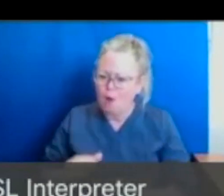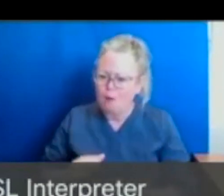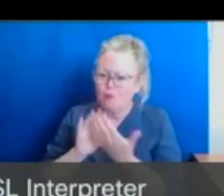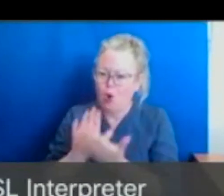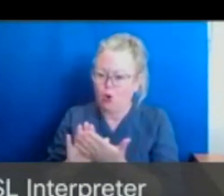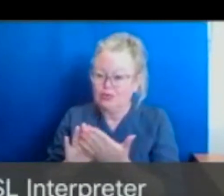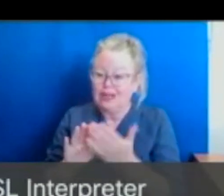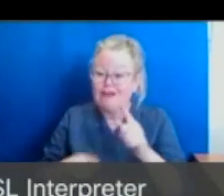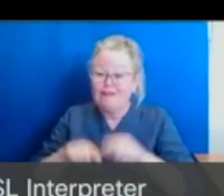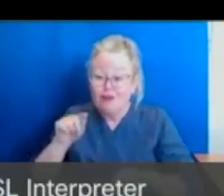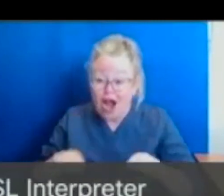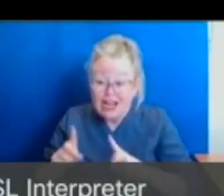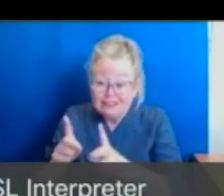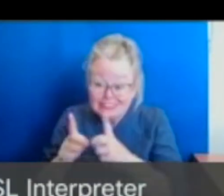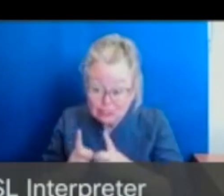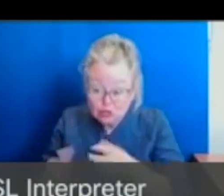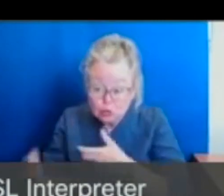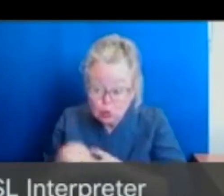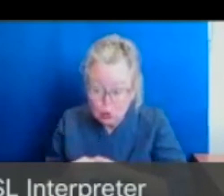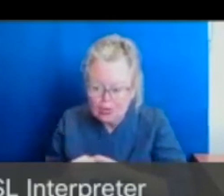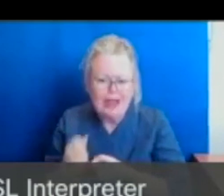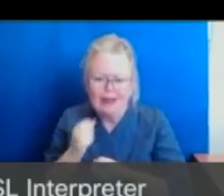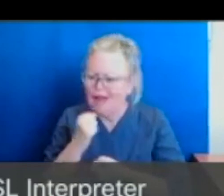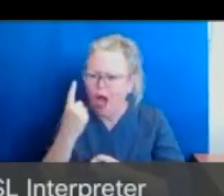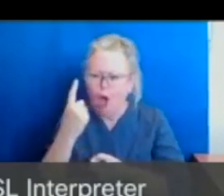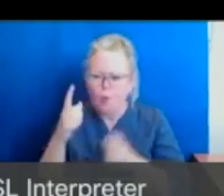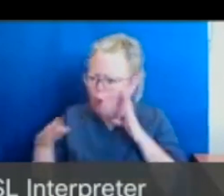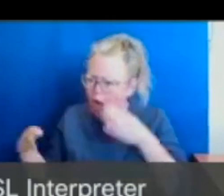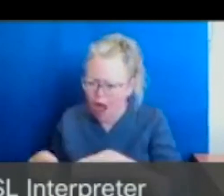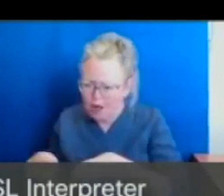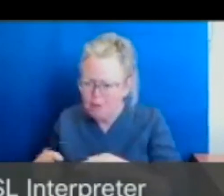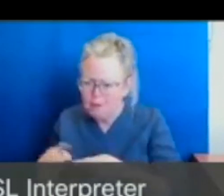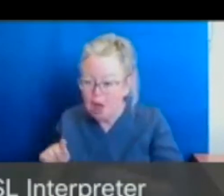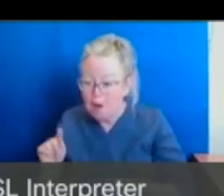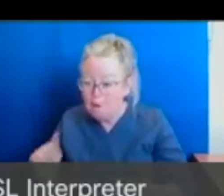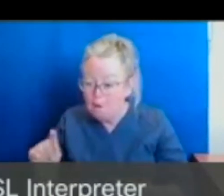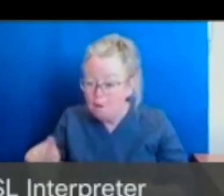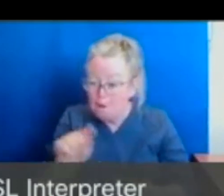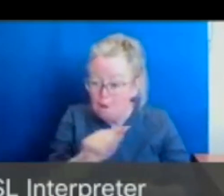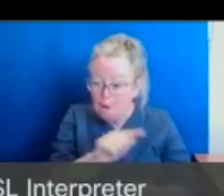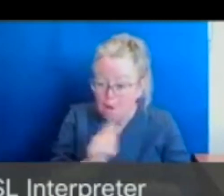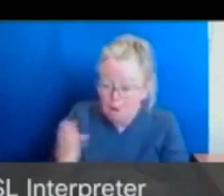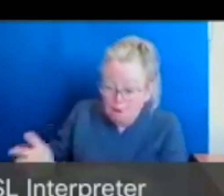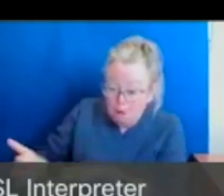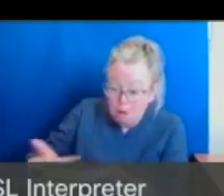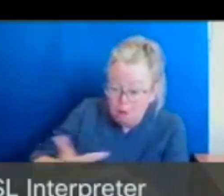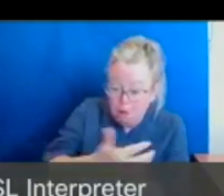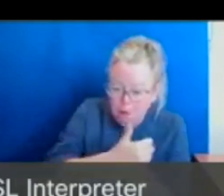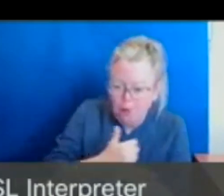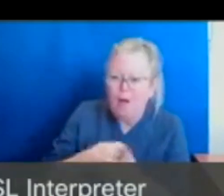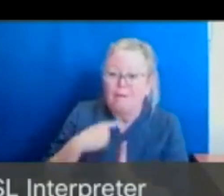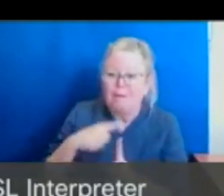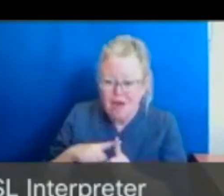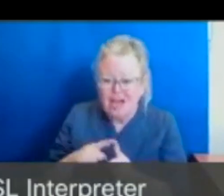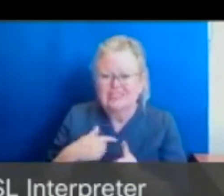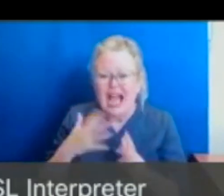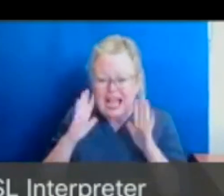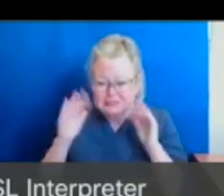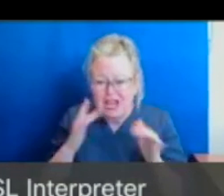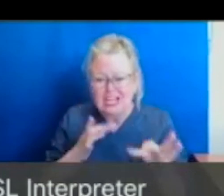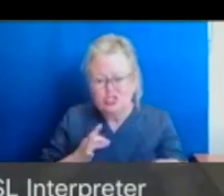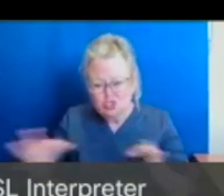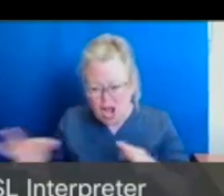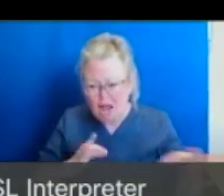compelling application if that could be done along with some descriptive work to look at